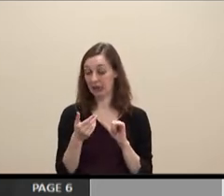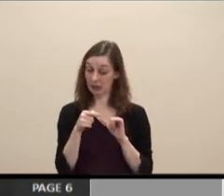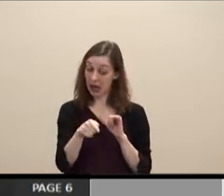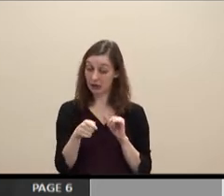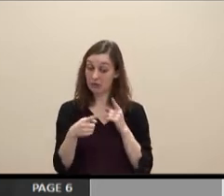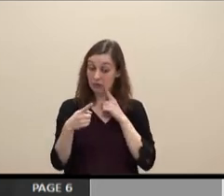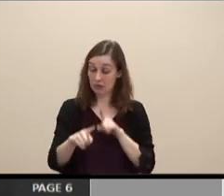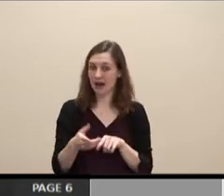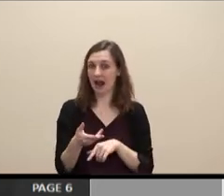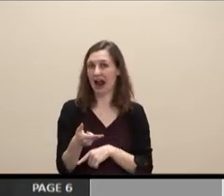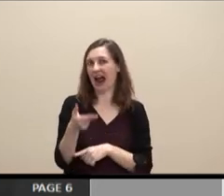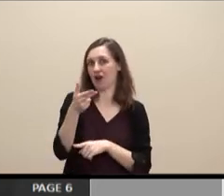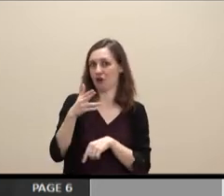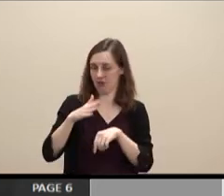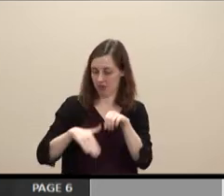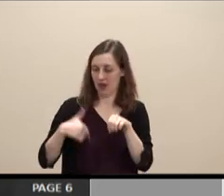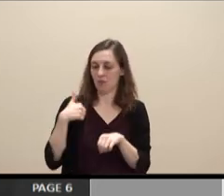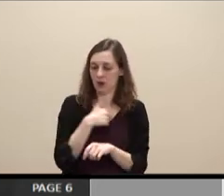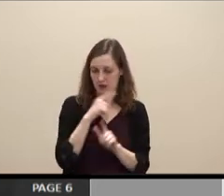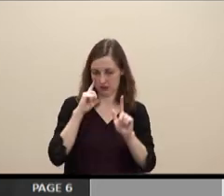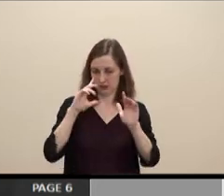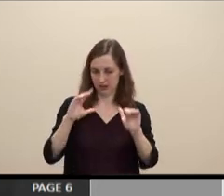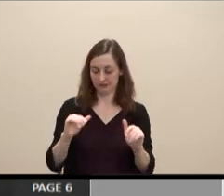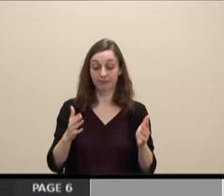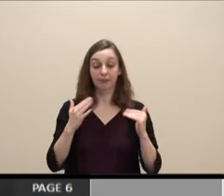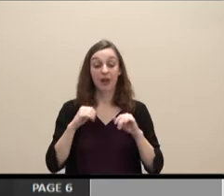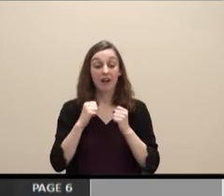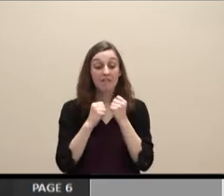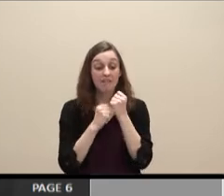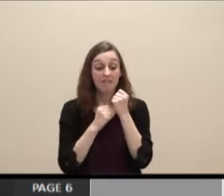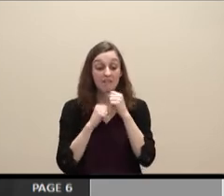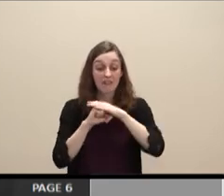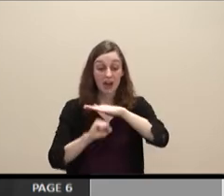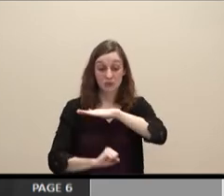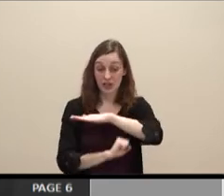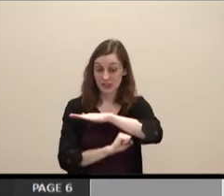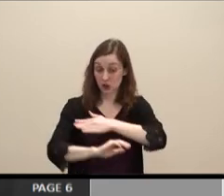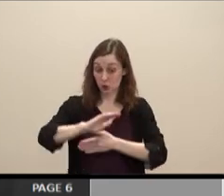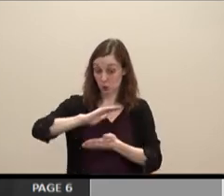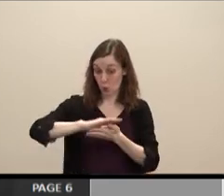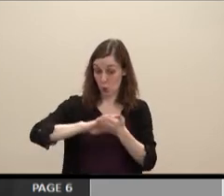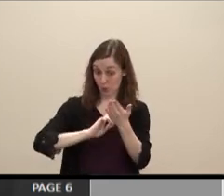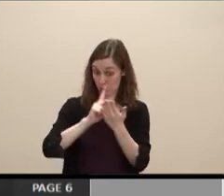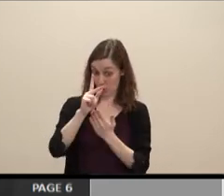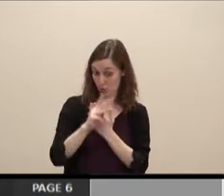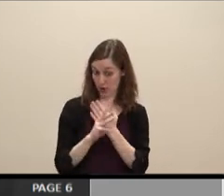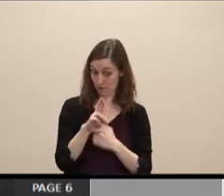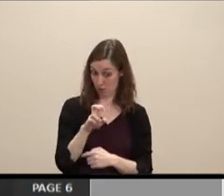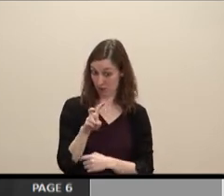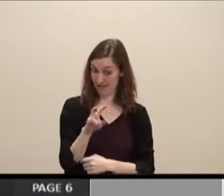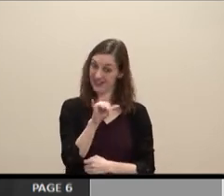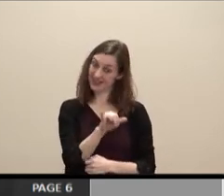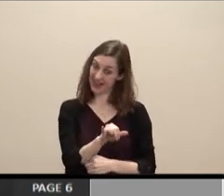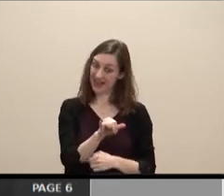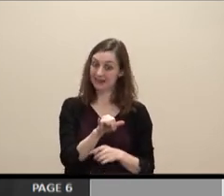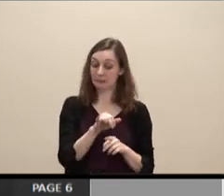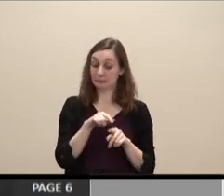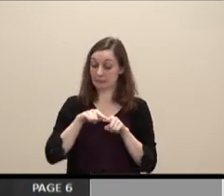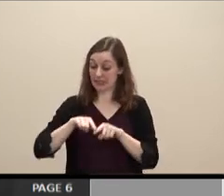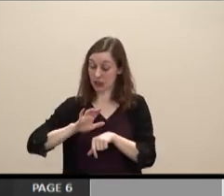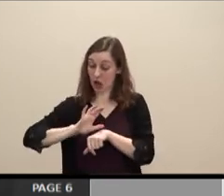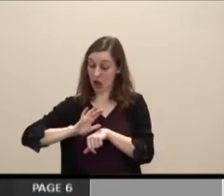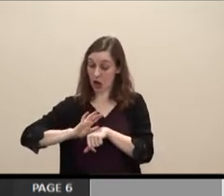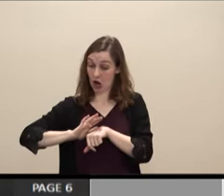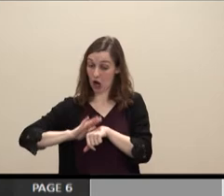expected. The foundation school program revenue, again, this most of this from the original budget is